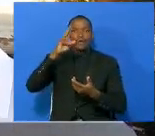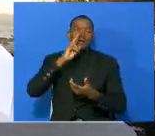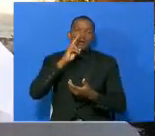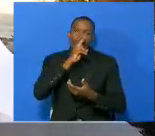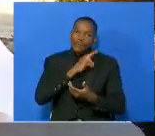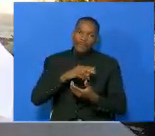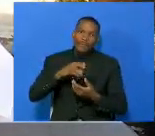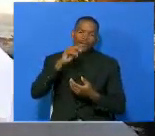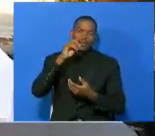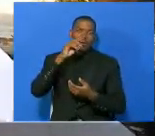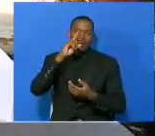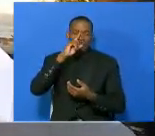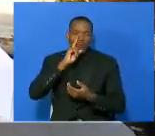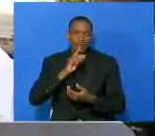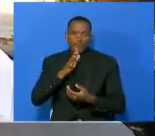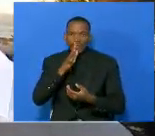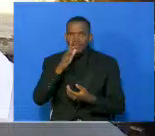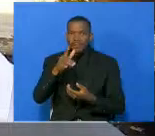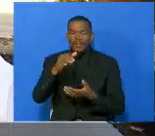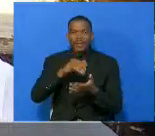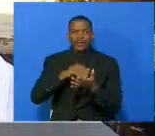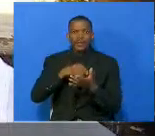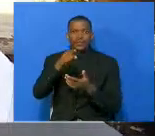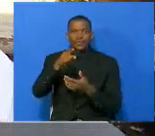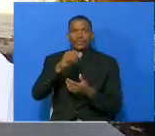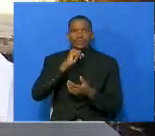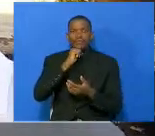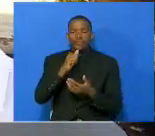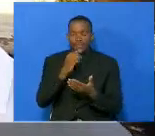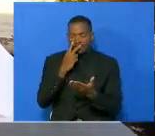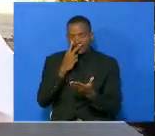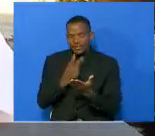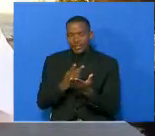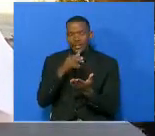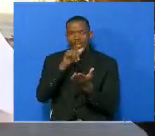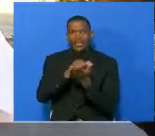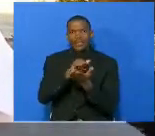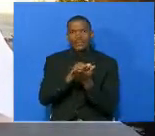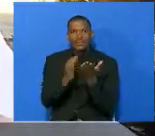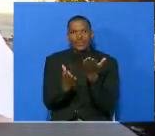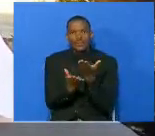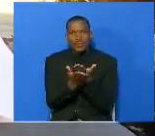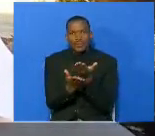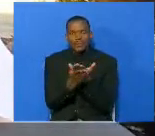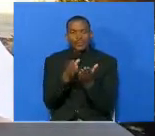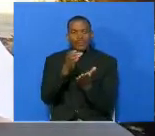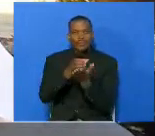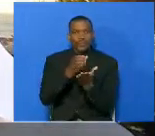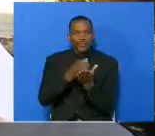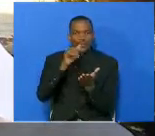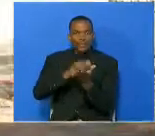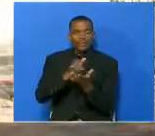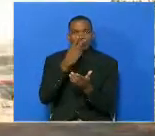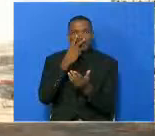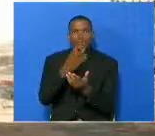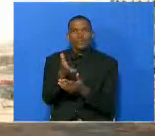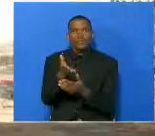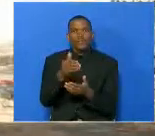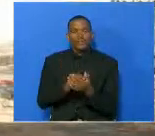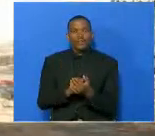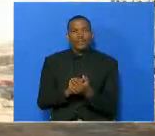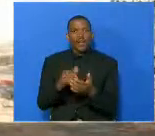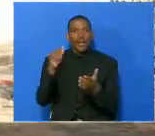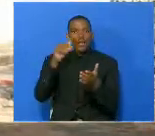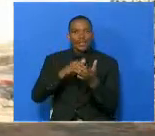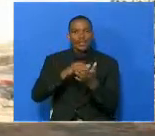nkuku le nna ke le mo teng then o bosa kgone go bona dilo dingwe mo contract-eng tse e leng gore di kwadilwe. For instance jaaka